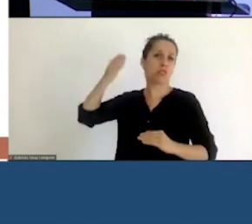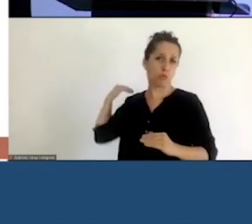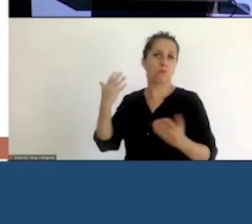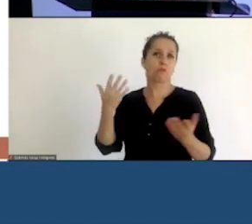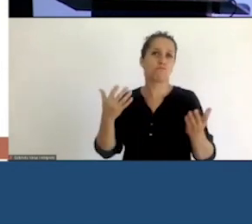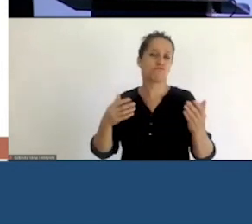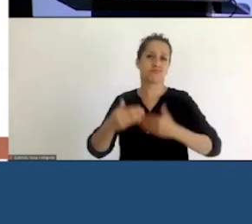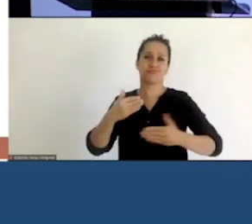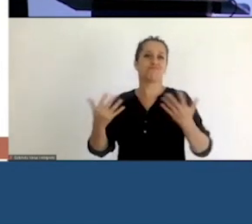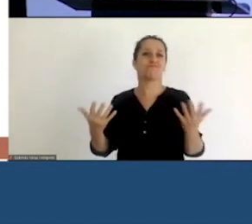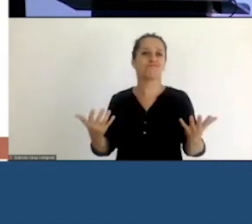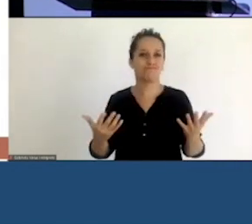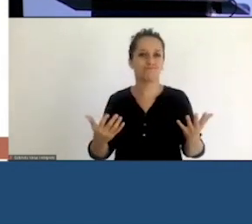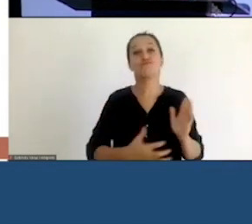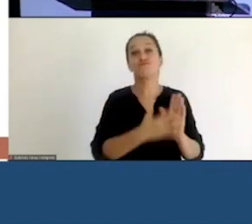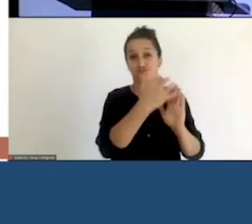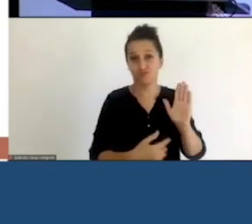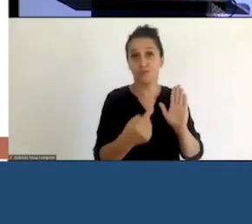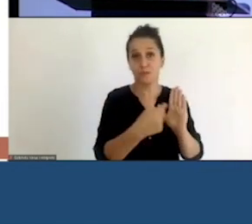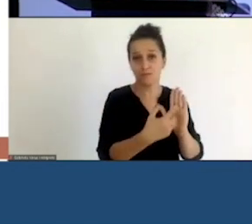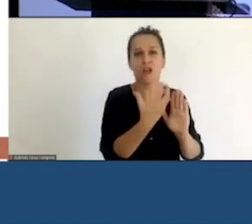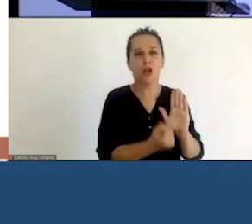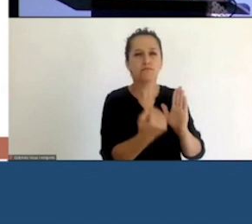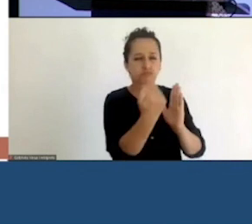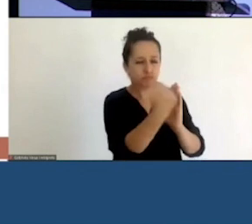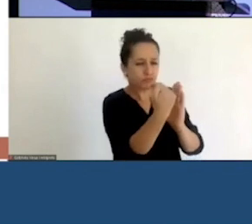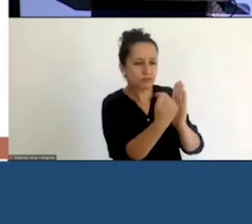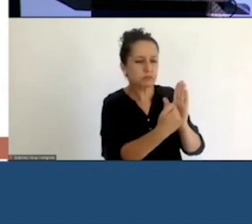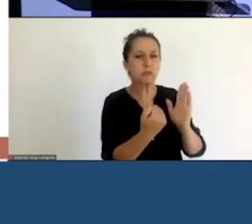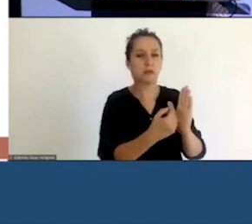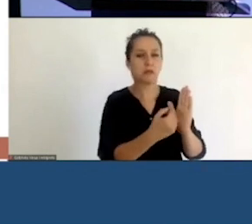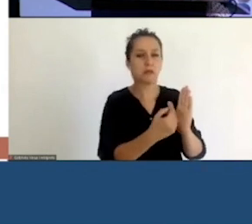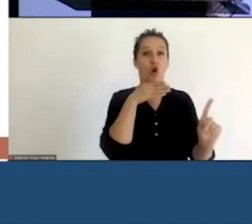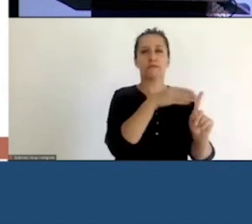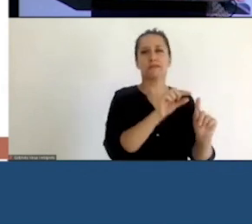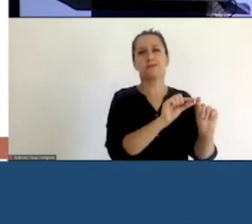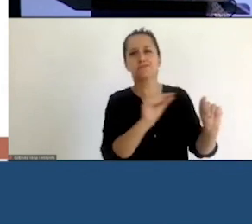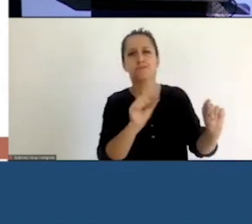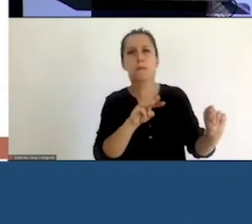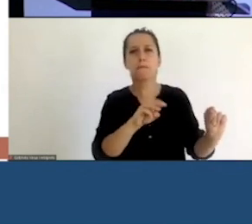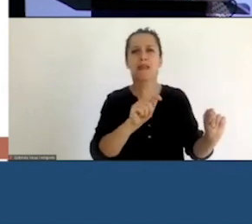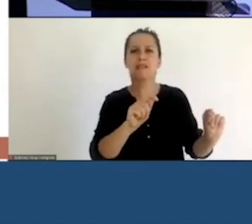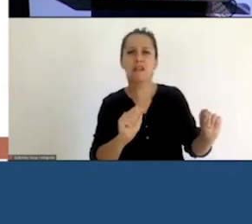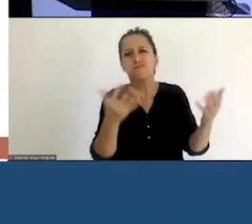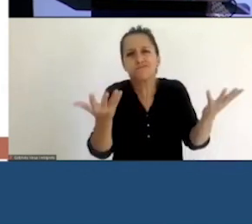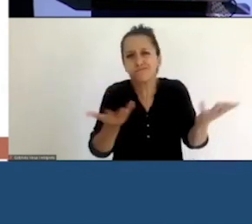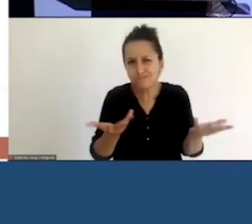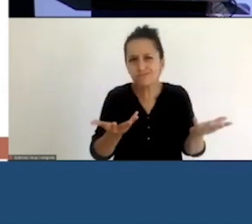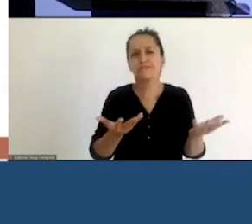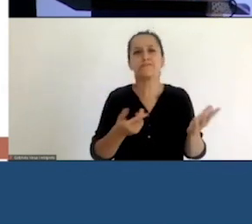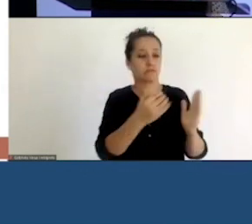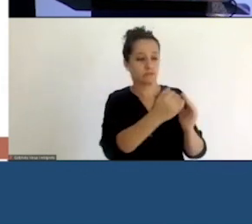So this report is very detailed with regards to each target. So it's important to look at this and measure. Remember, what you